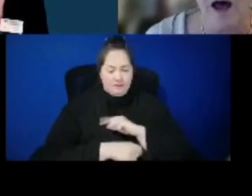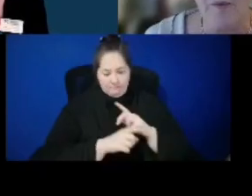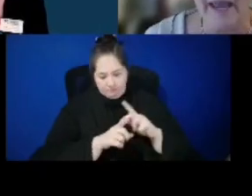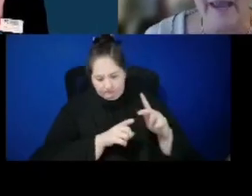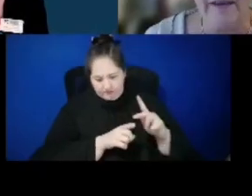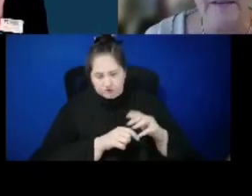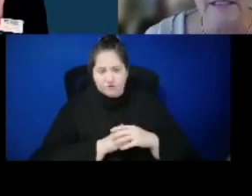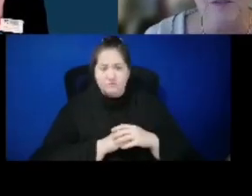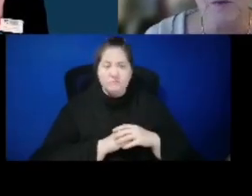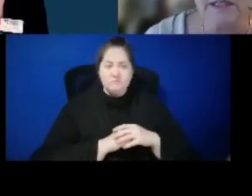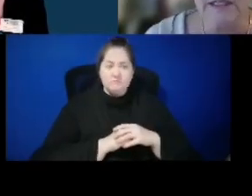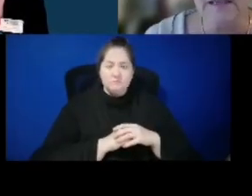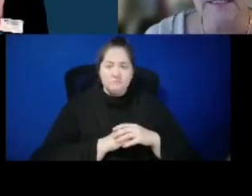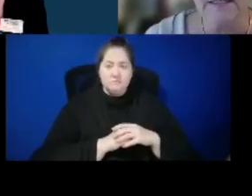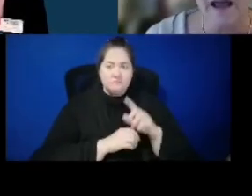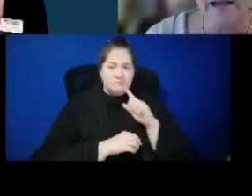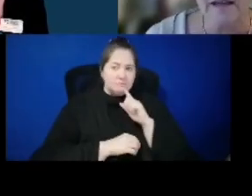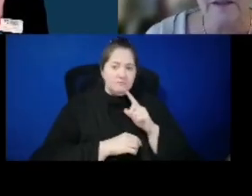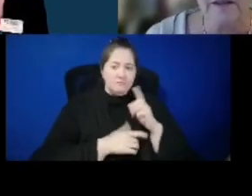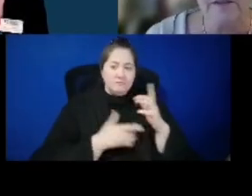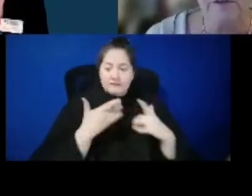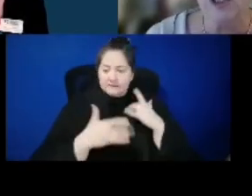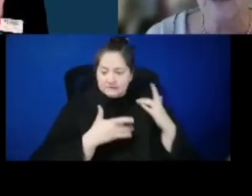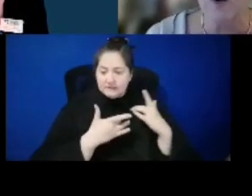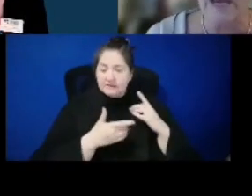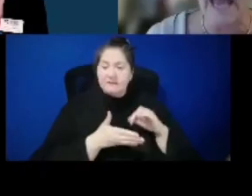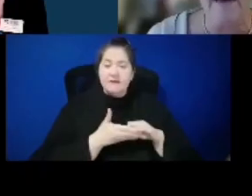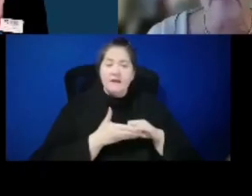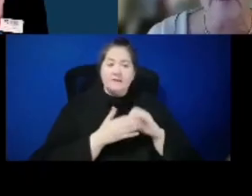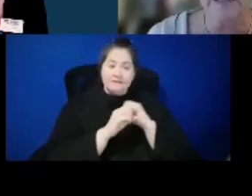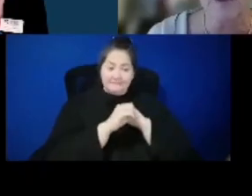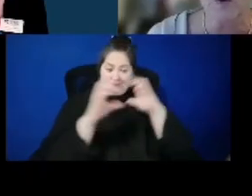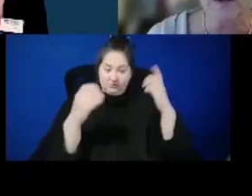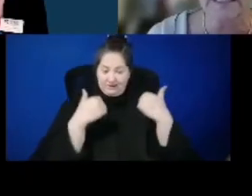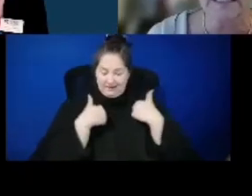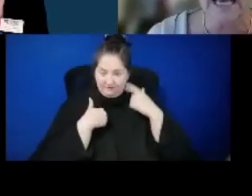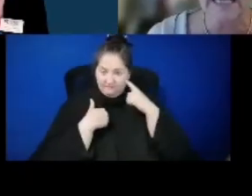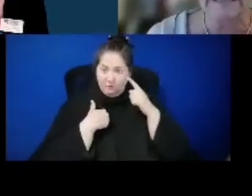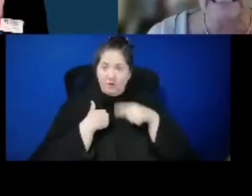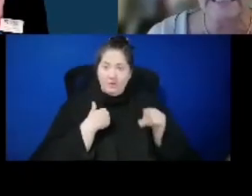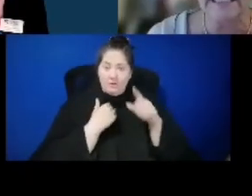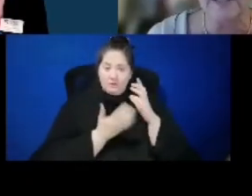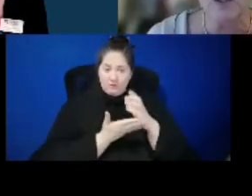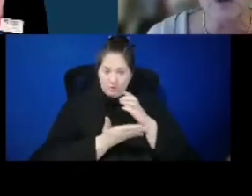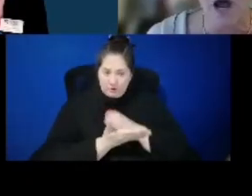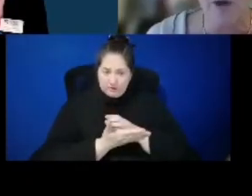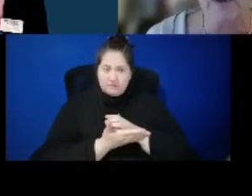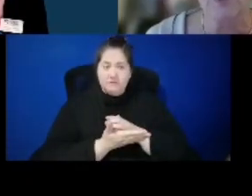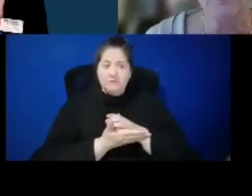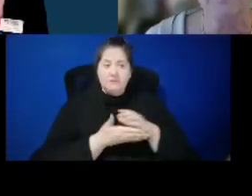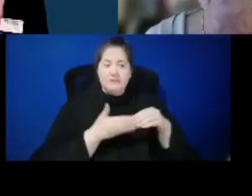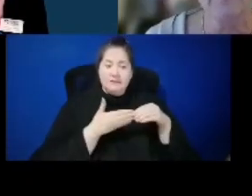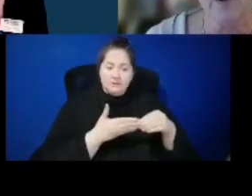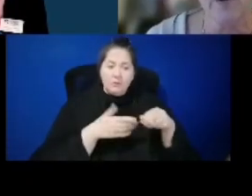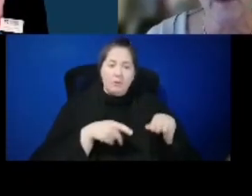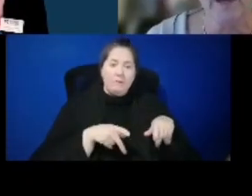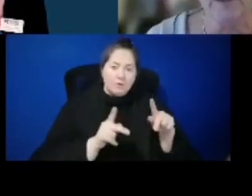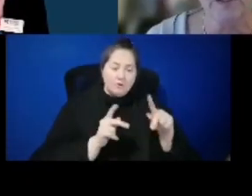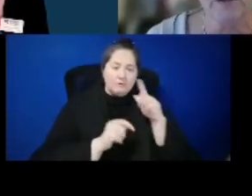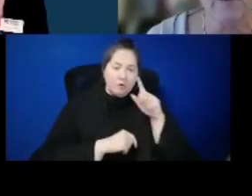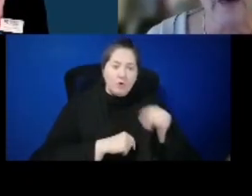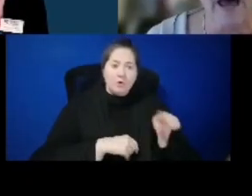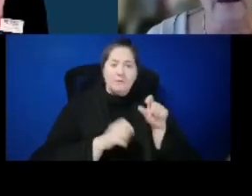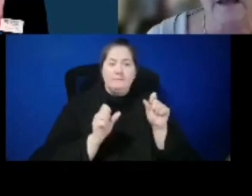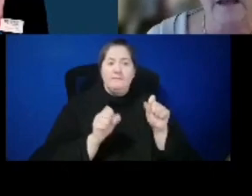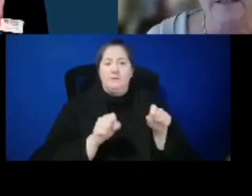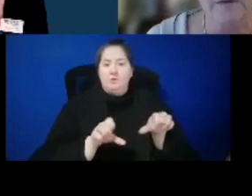professional. And it's really exciting that the vision that we have for these courses leads into an opportunity for her to be